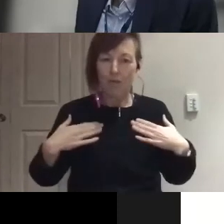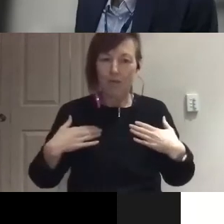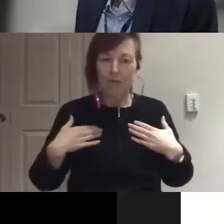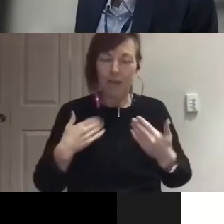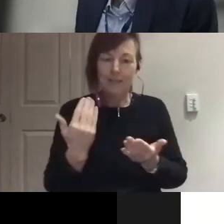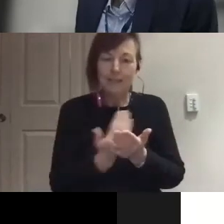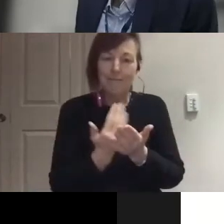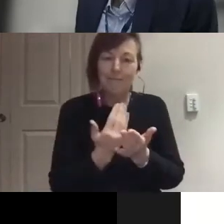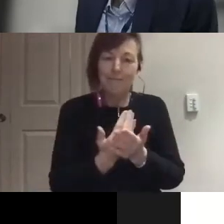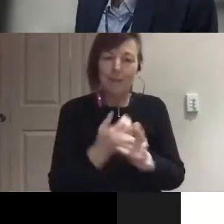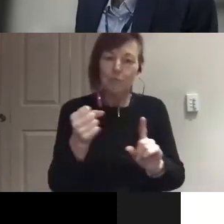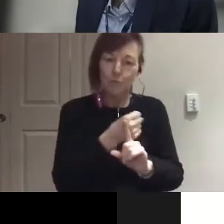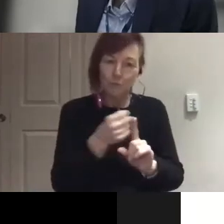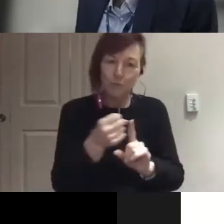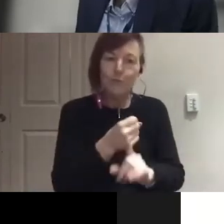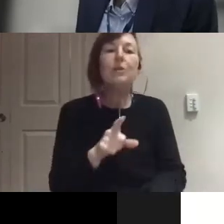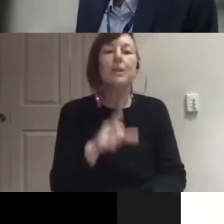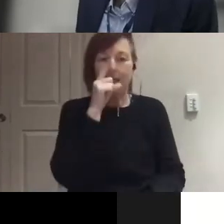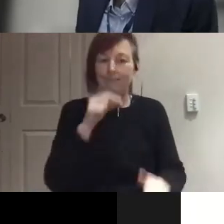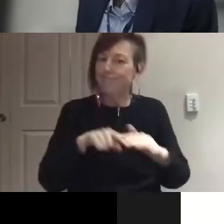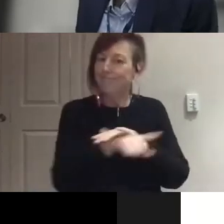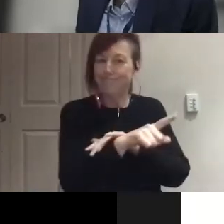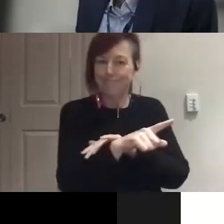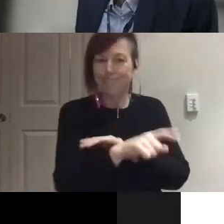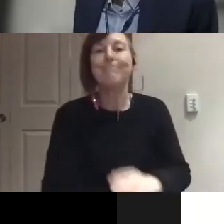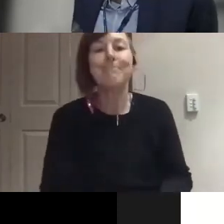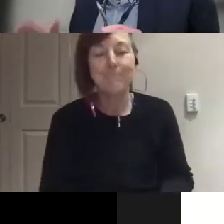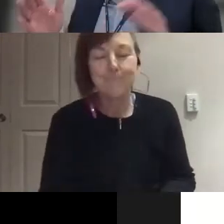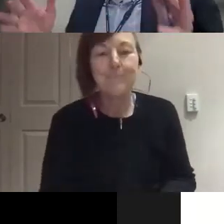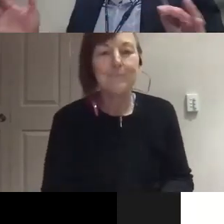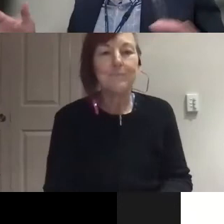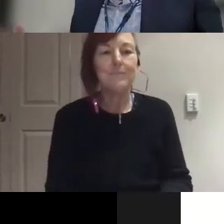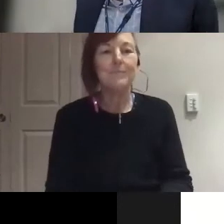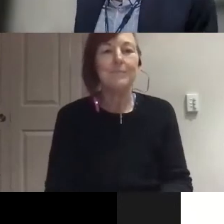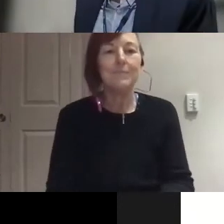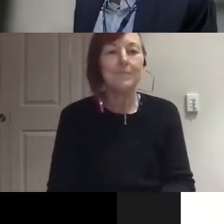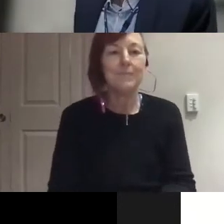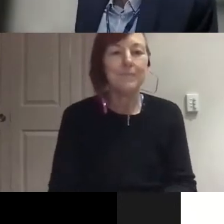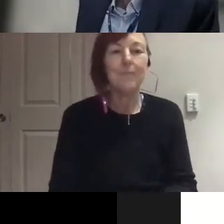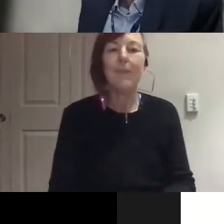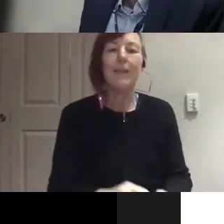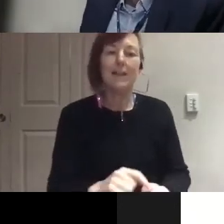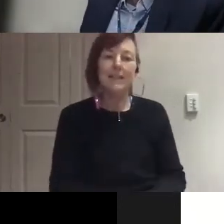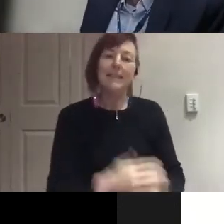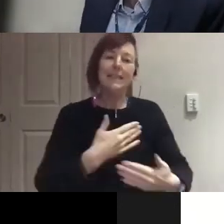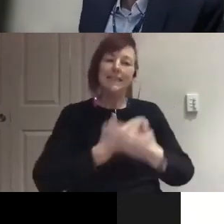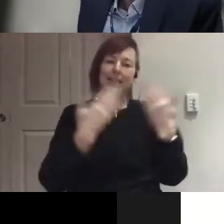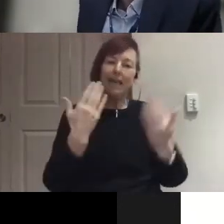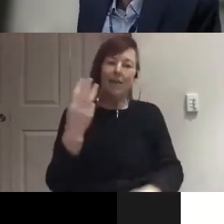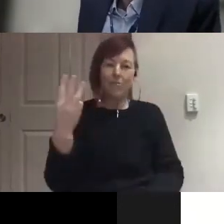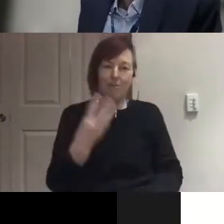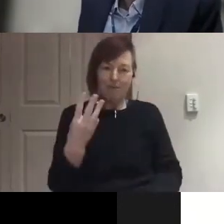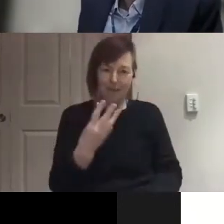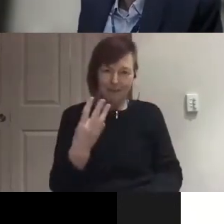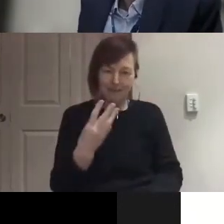So there's a few questions in there. Hopefully we've covered that off in relation to different day 13. So it's the person who has